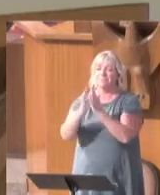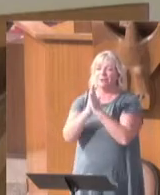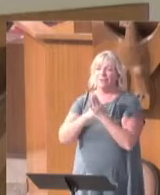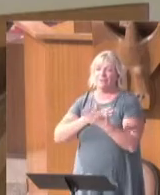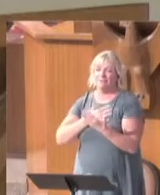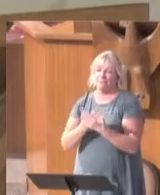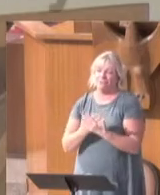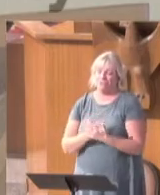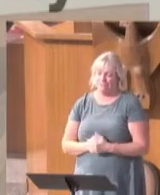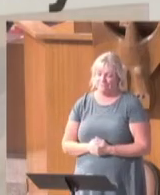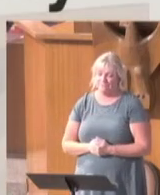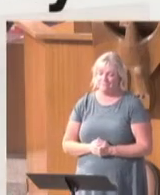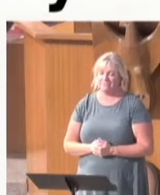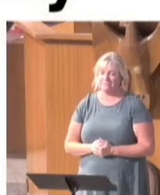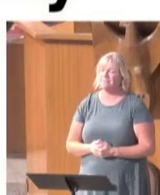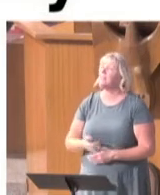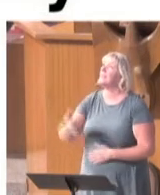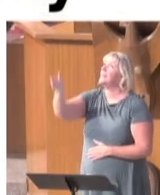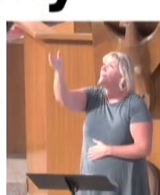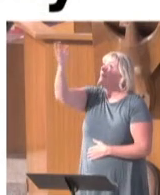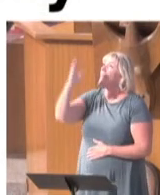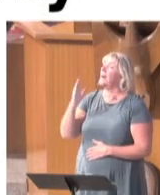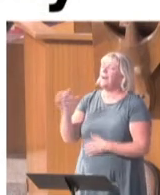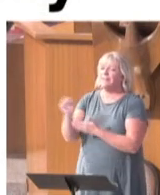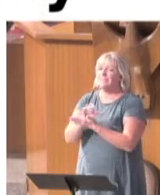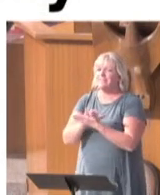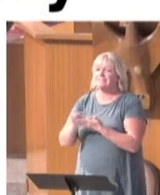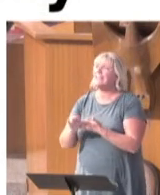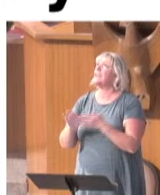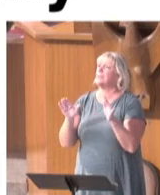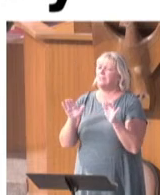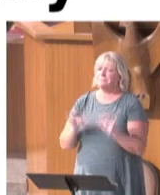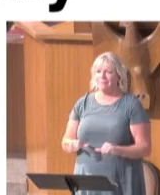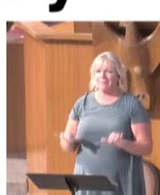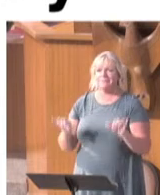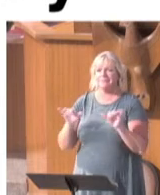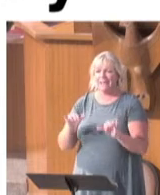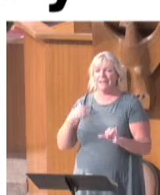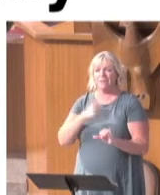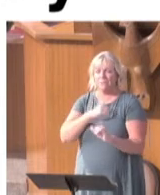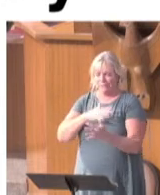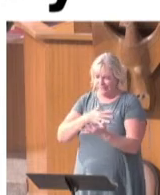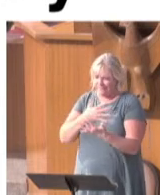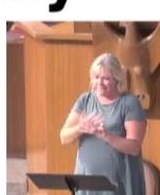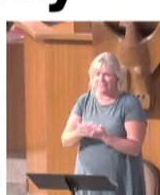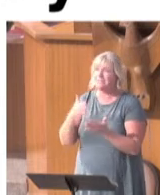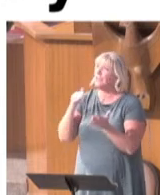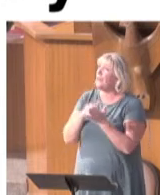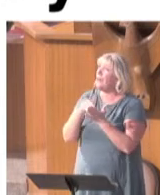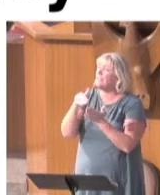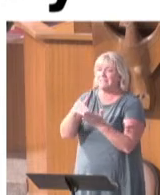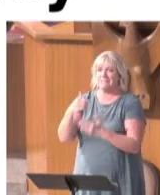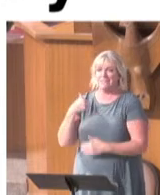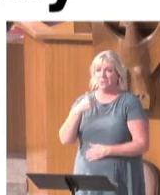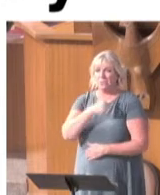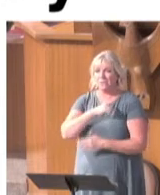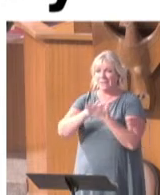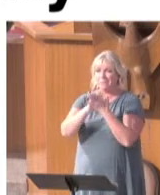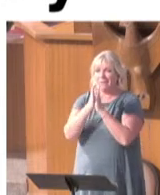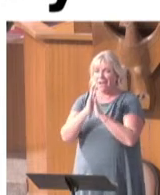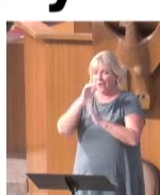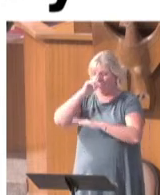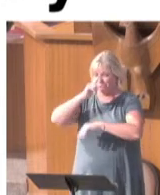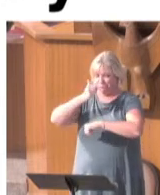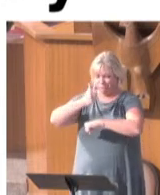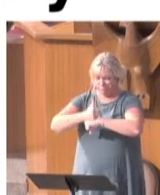confession. God of the sacred mundane, we confess that so often we become